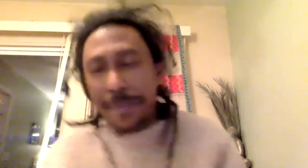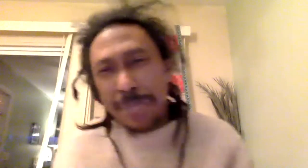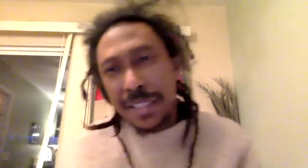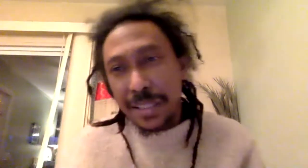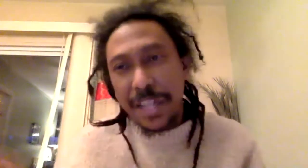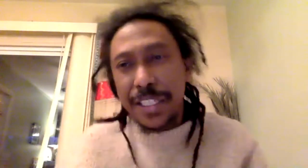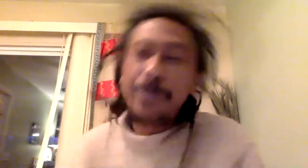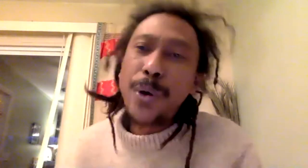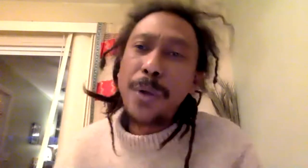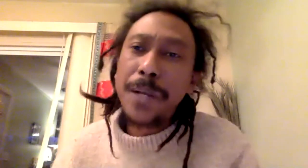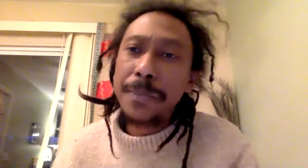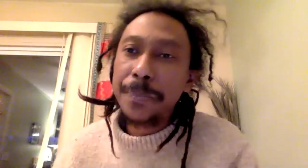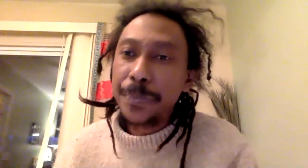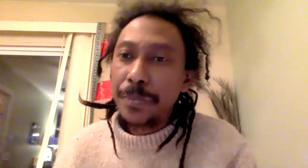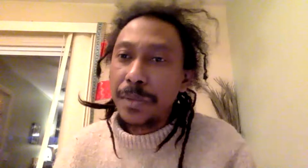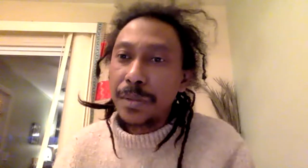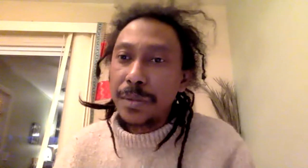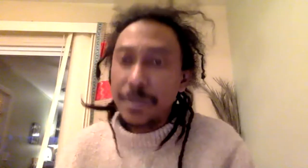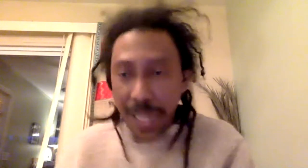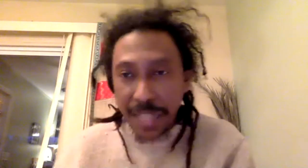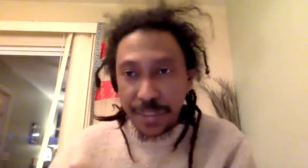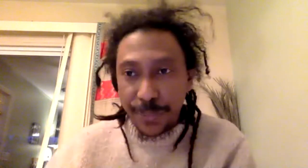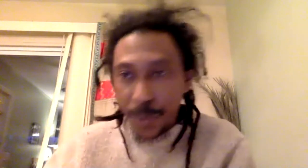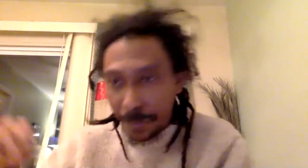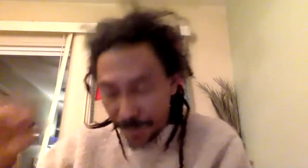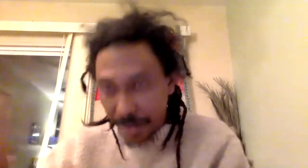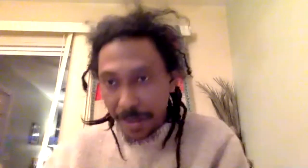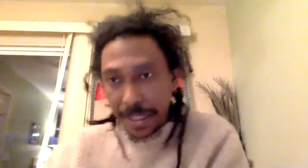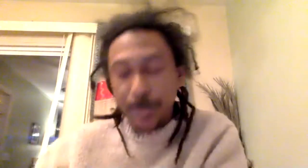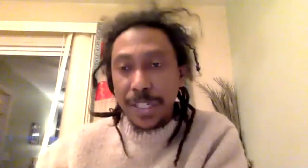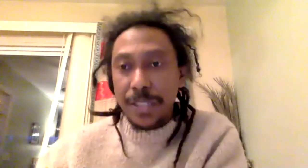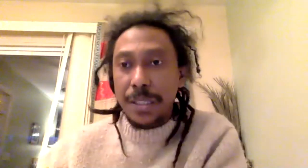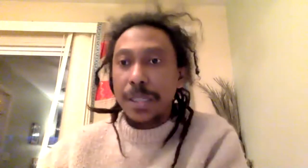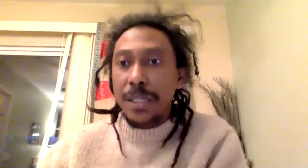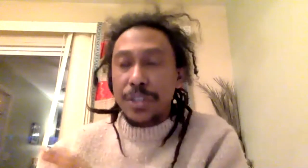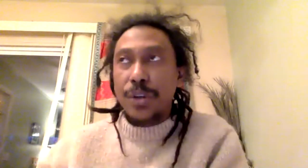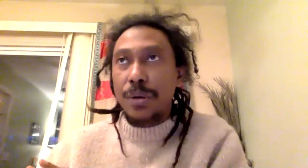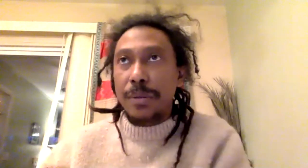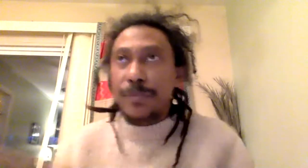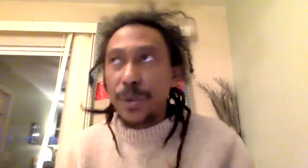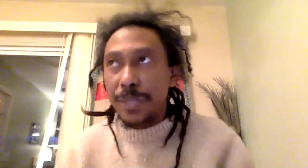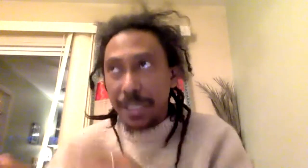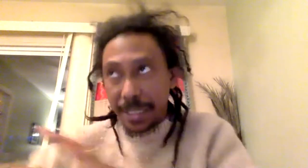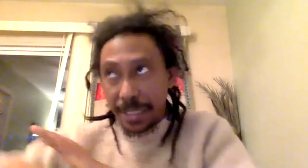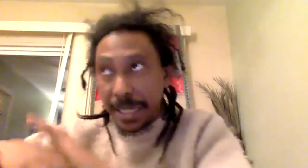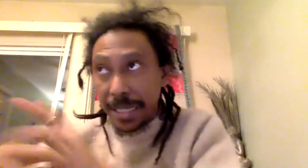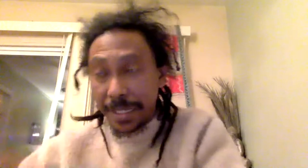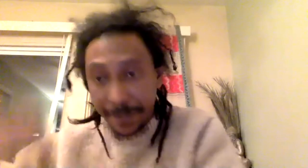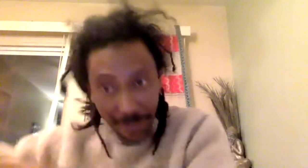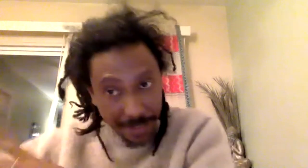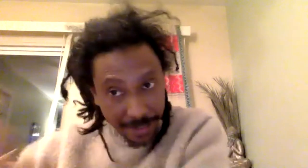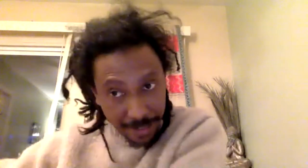that means there is a problem. That's from the inspiration. So for me,